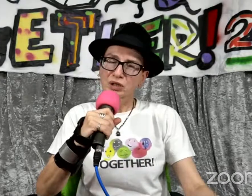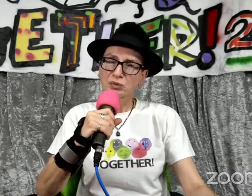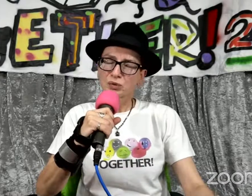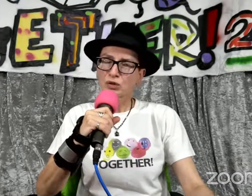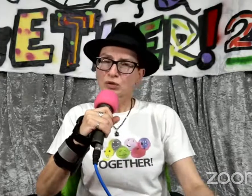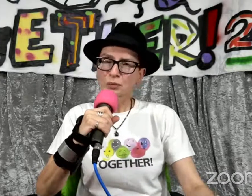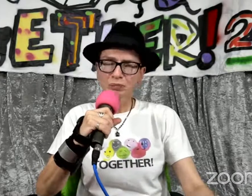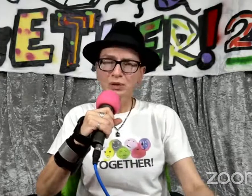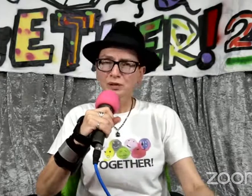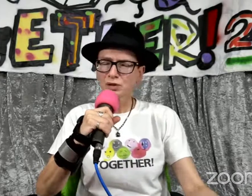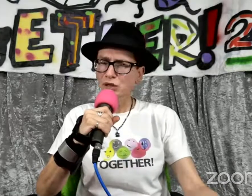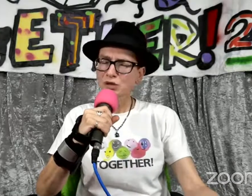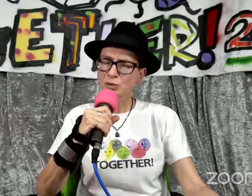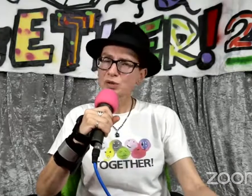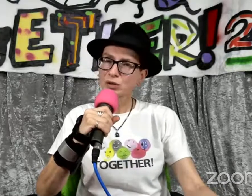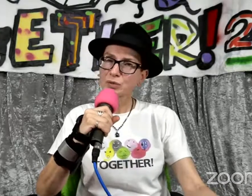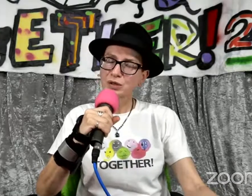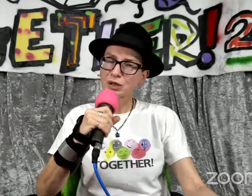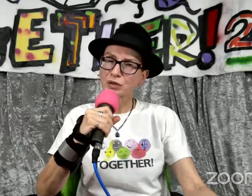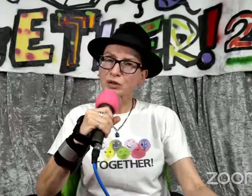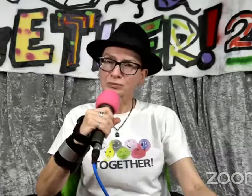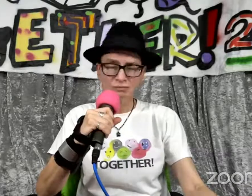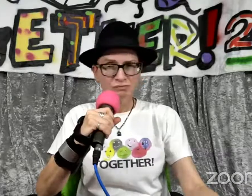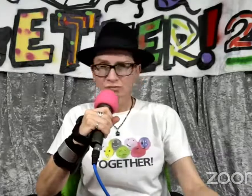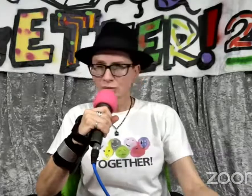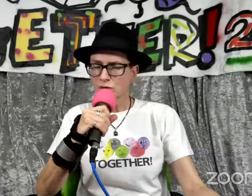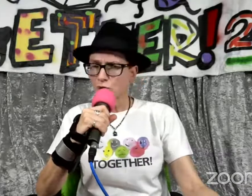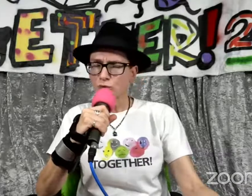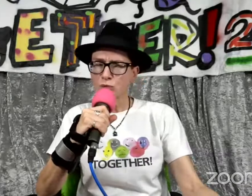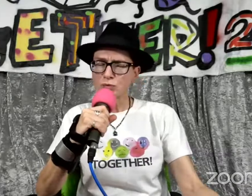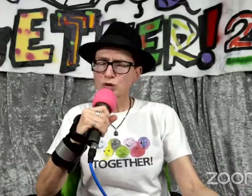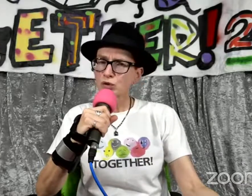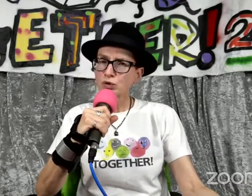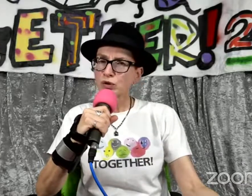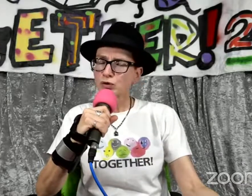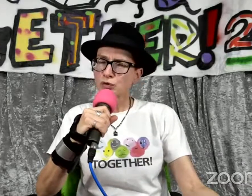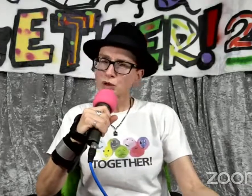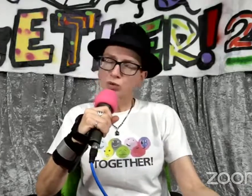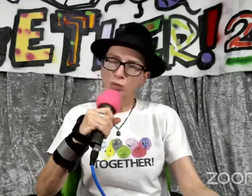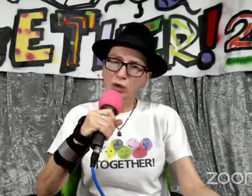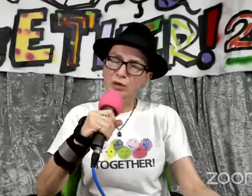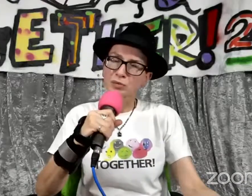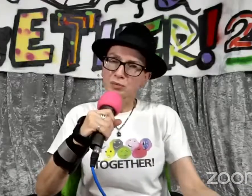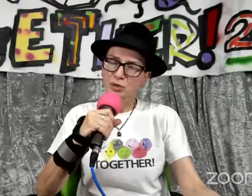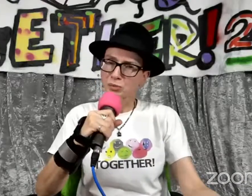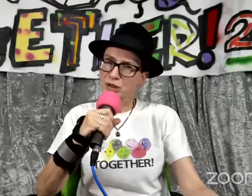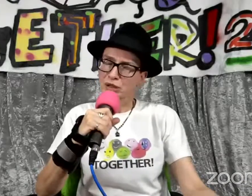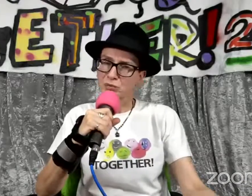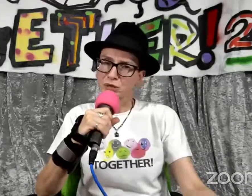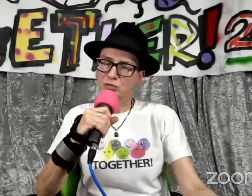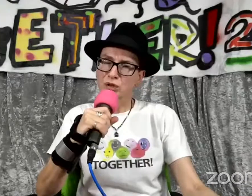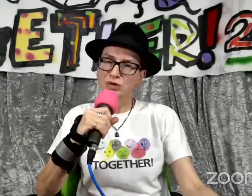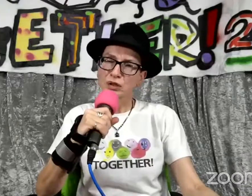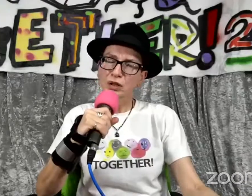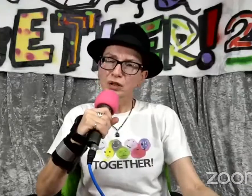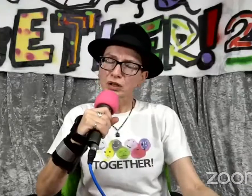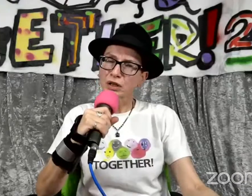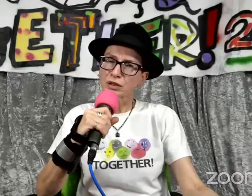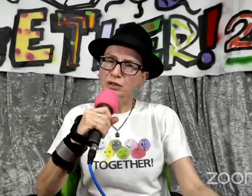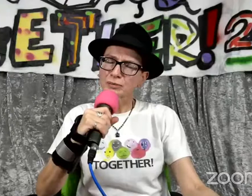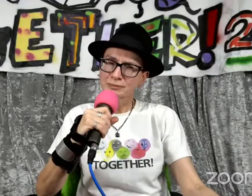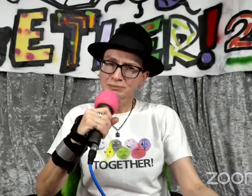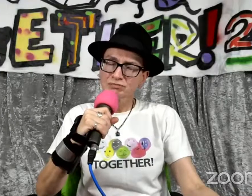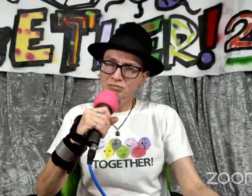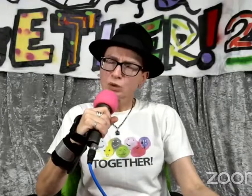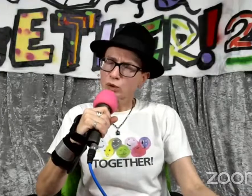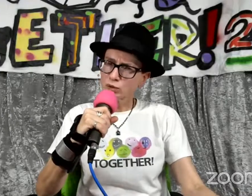will be able to spend some time together, tell more stories, read more poems, play a bit of music,